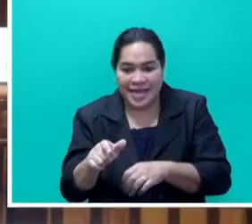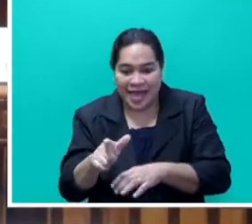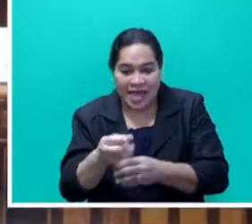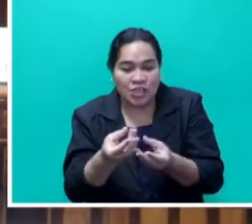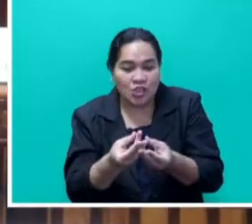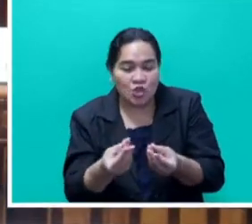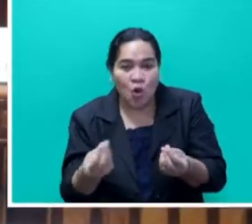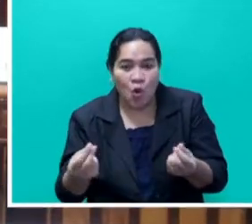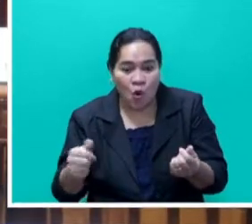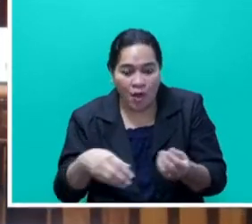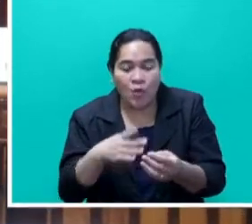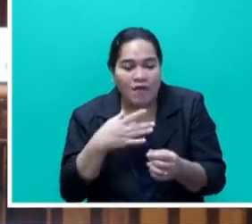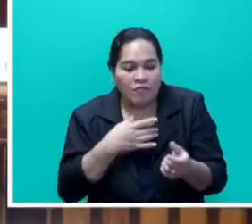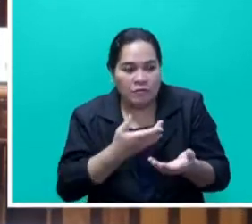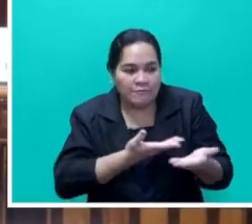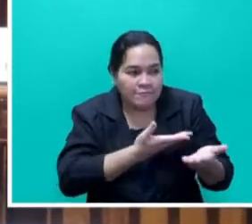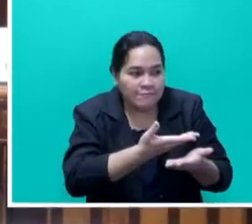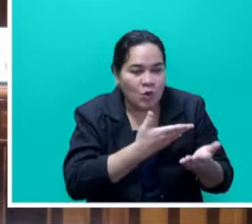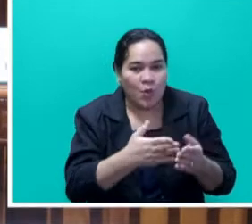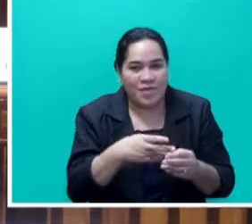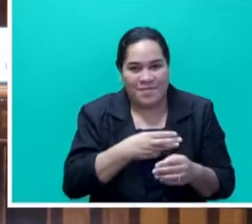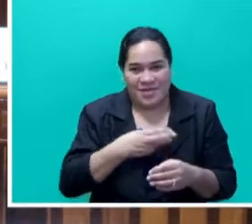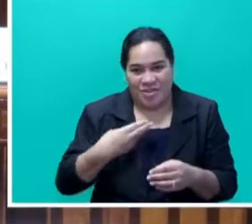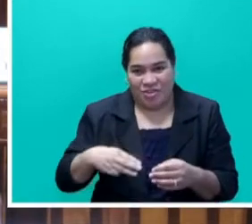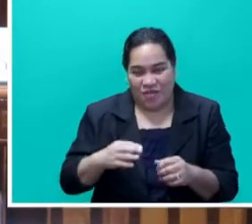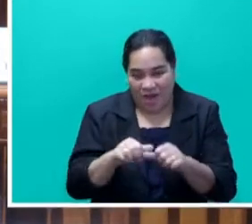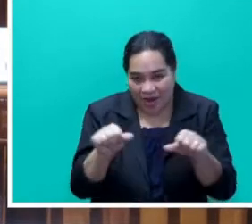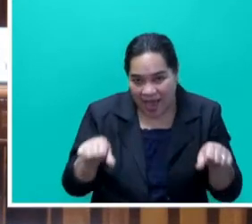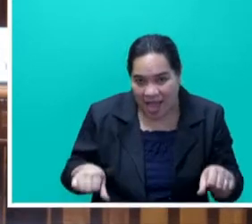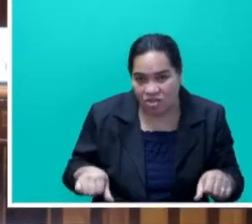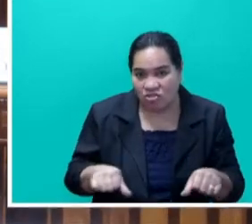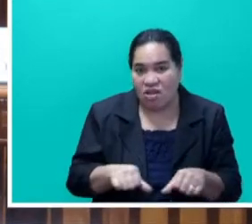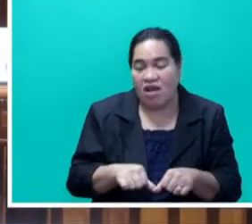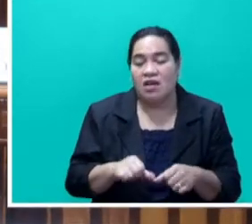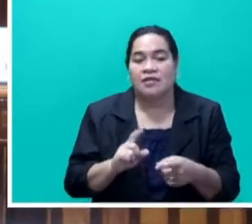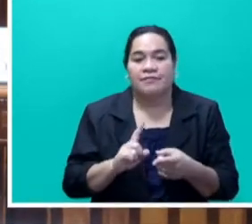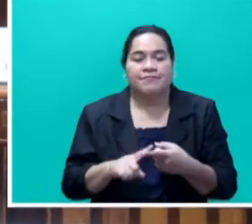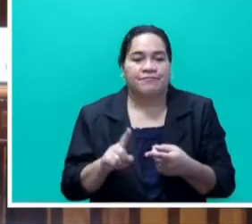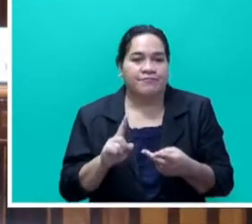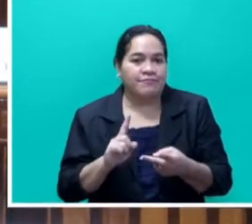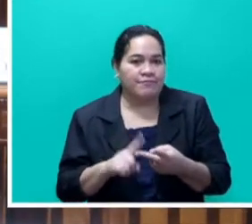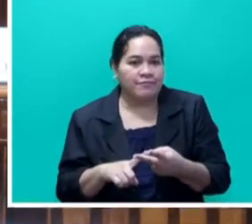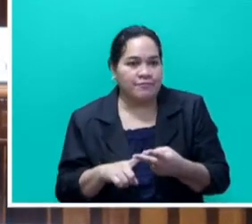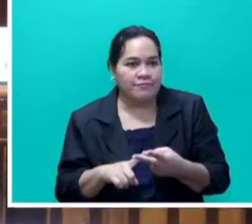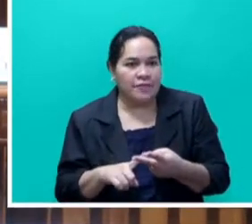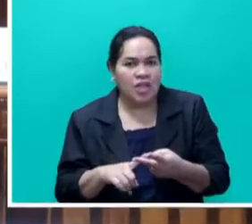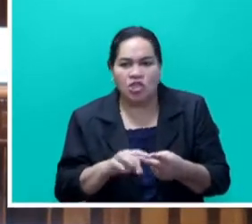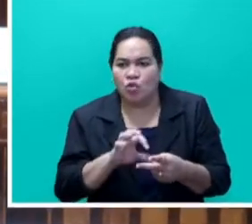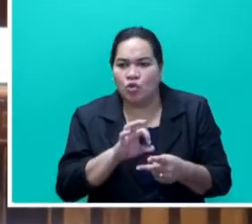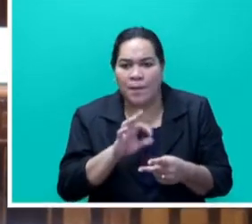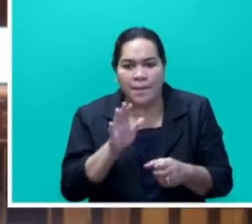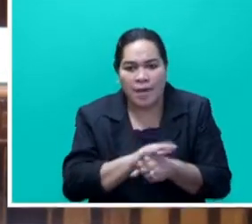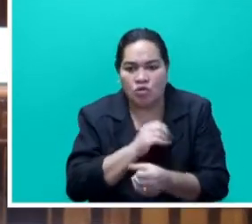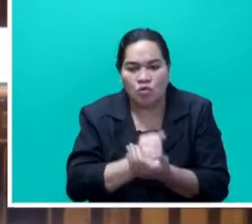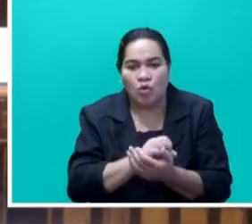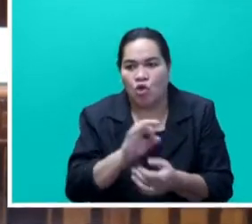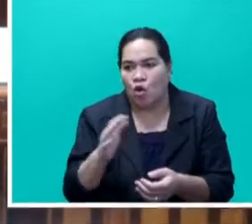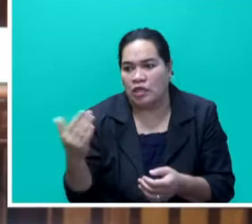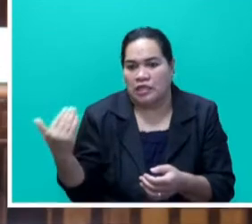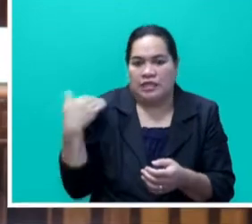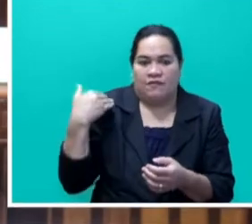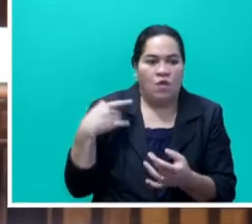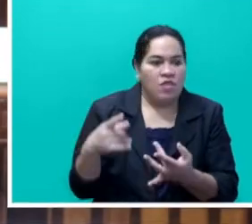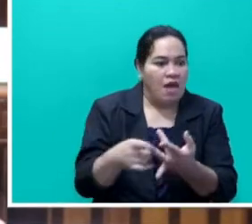with the Ministry of Agriculture. We have to look at whether it's going to, not interfere with other agricultural produce